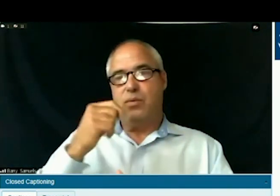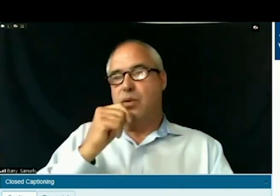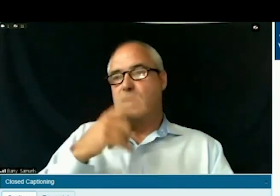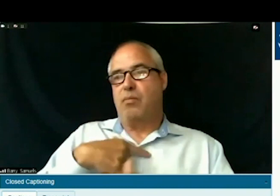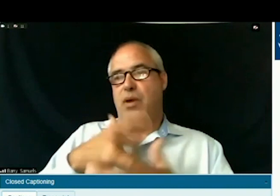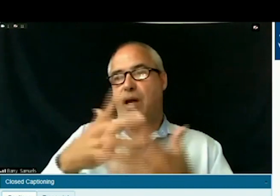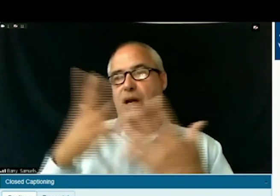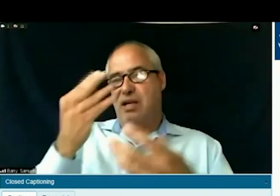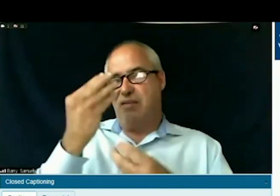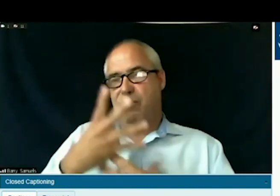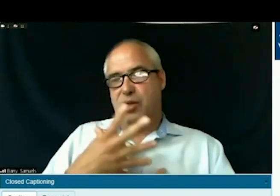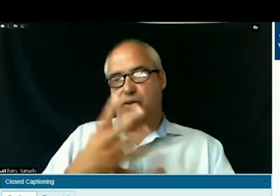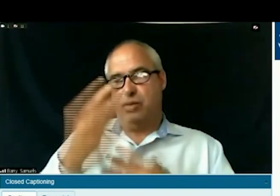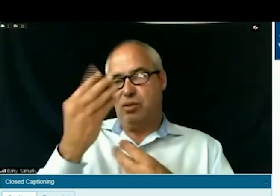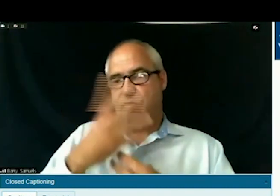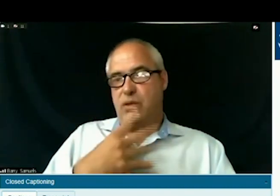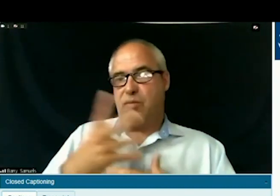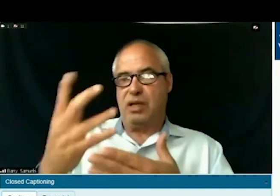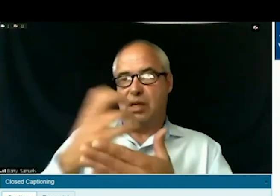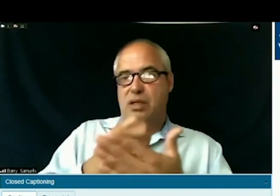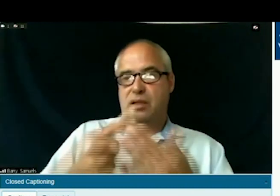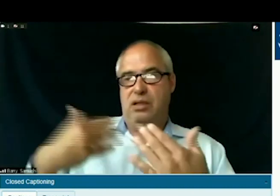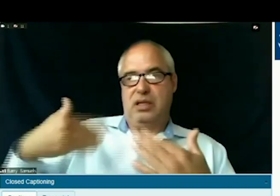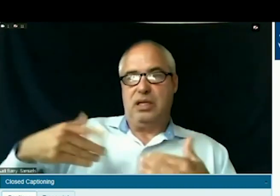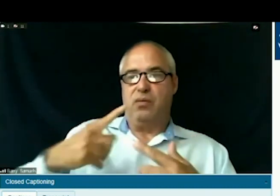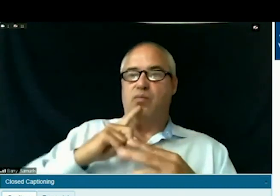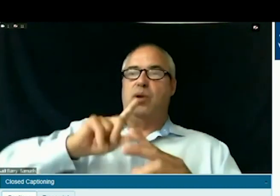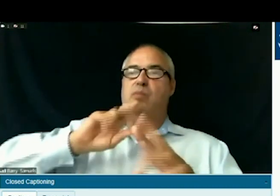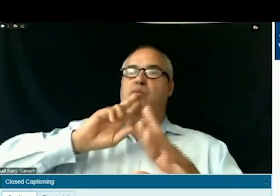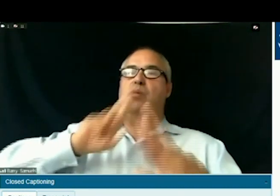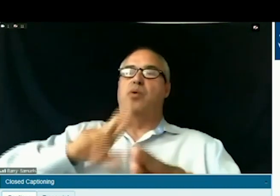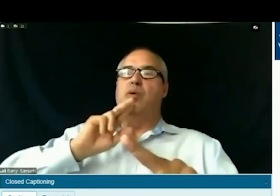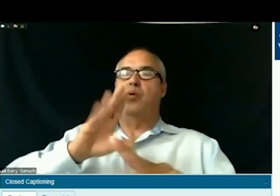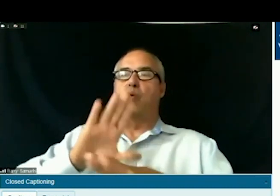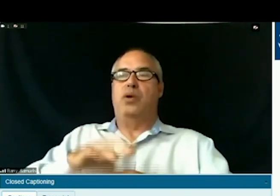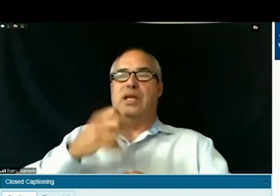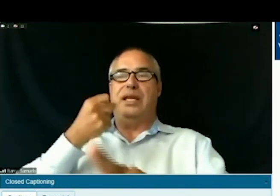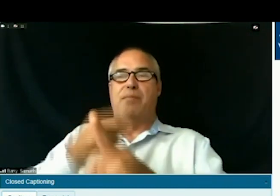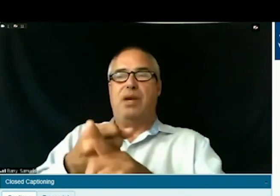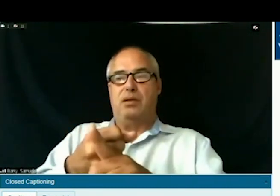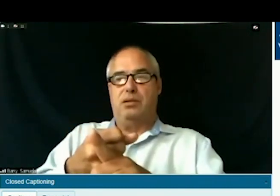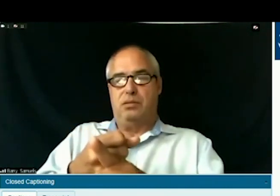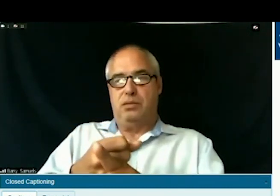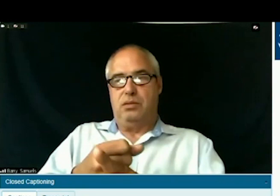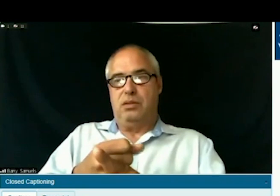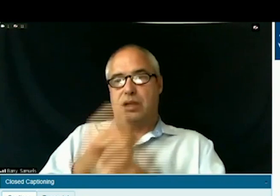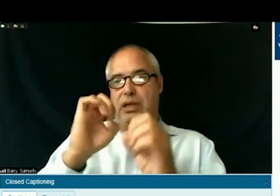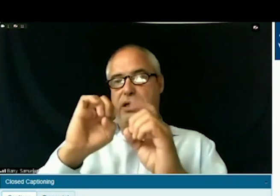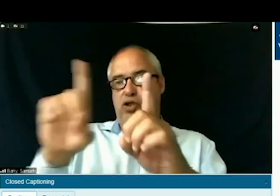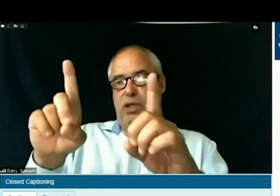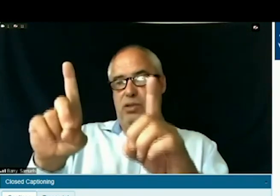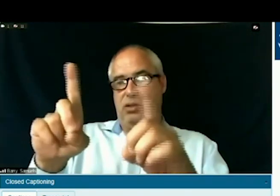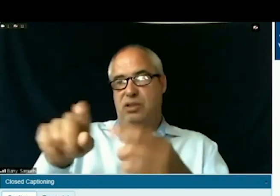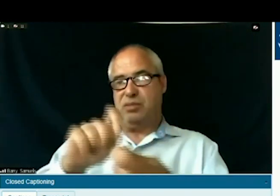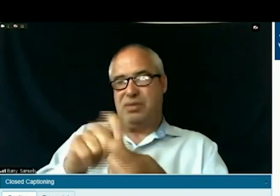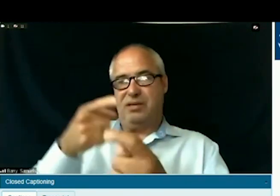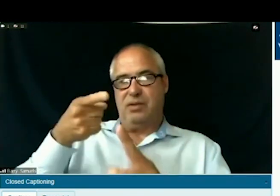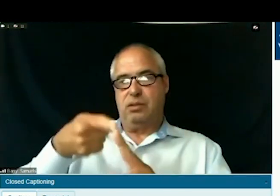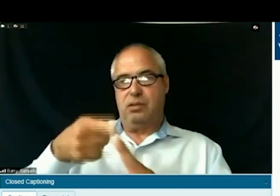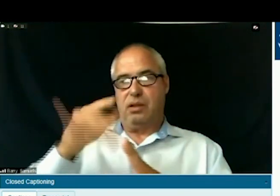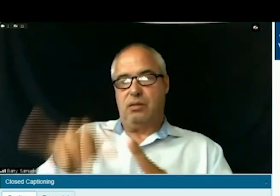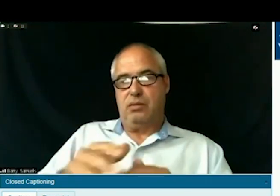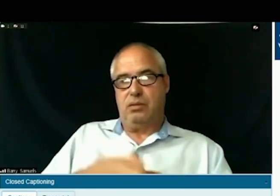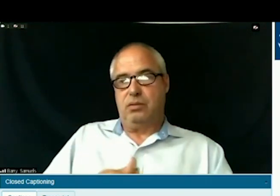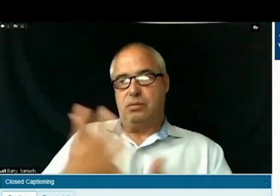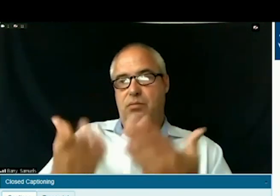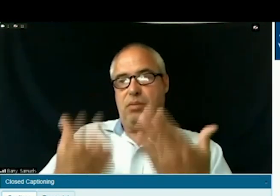of data that's been collected and reported on the impact of the education in particular,